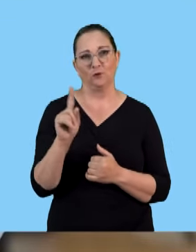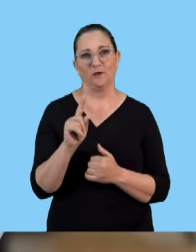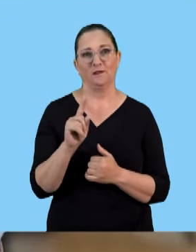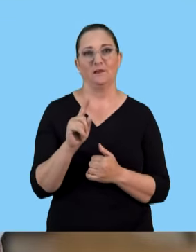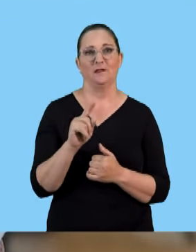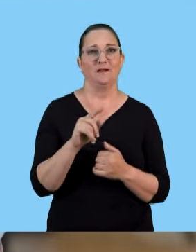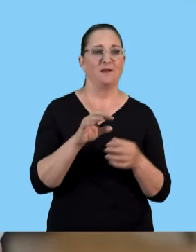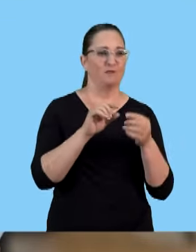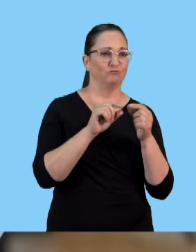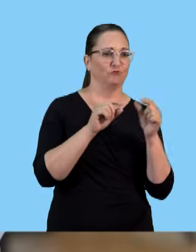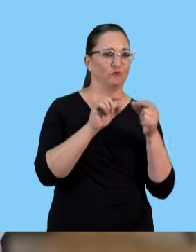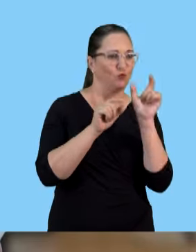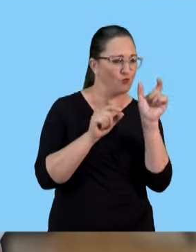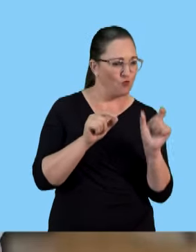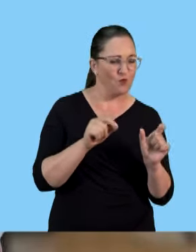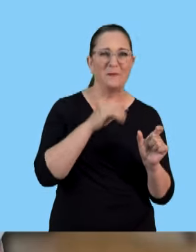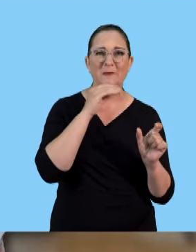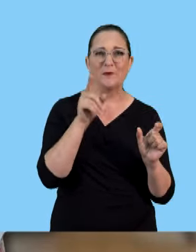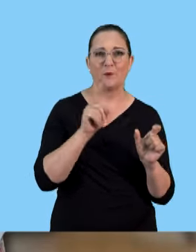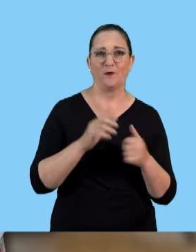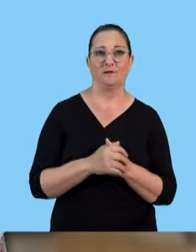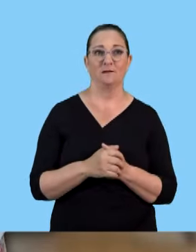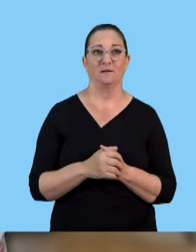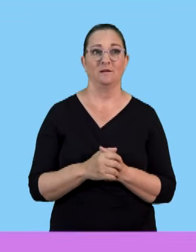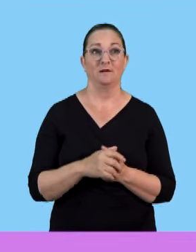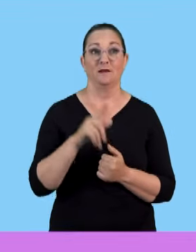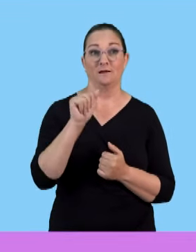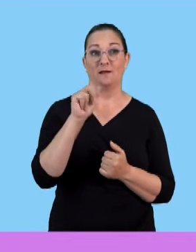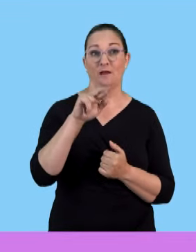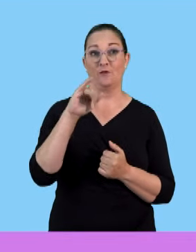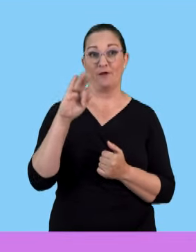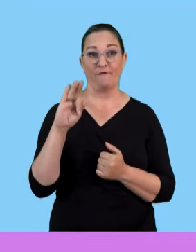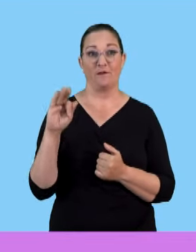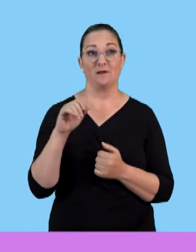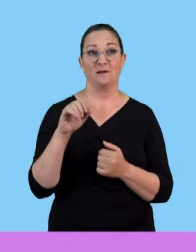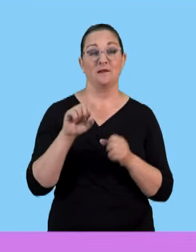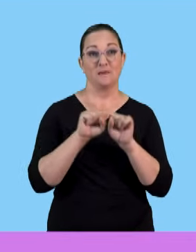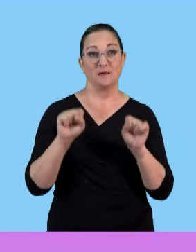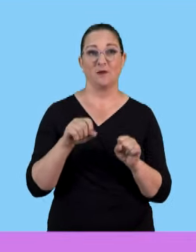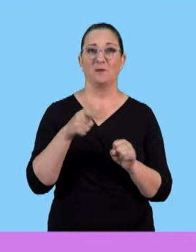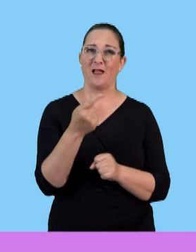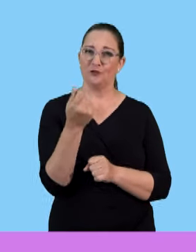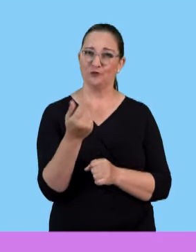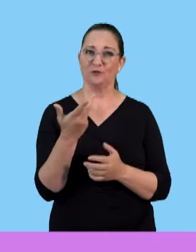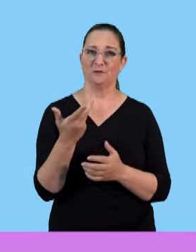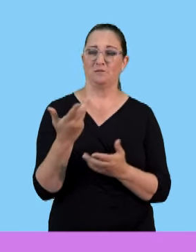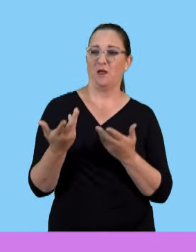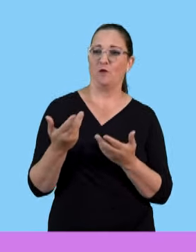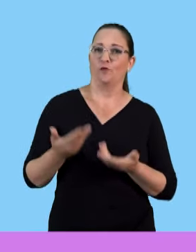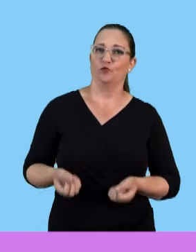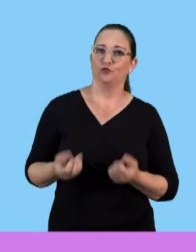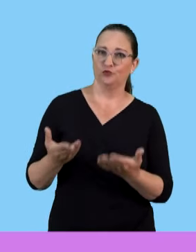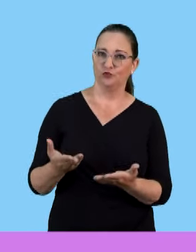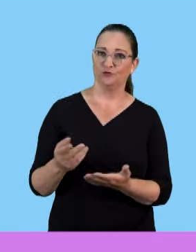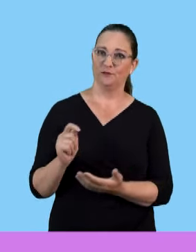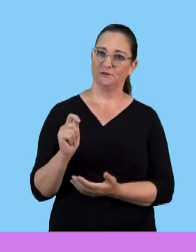your terminology mean to you. So now, looking at the tariff system, it is a rate charged for a service